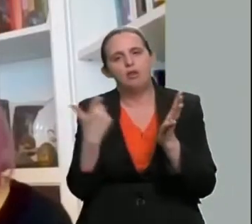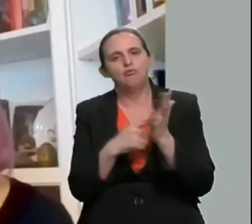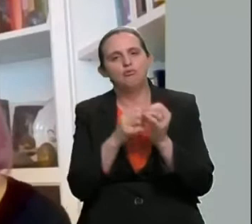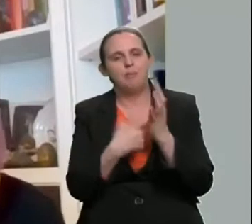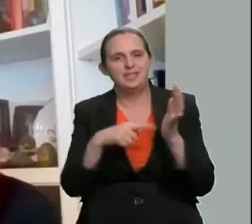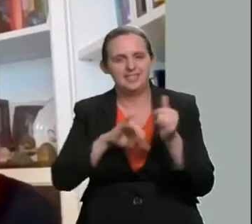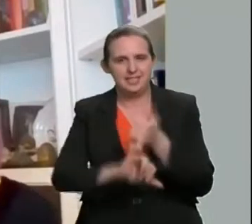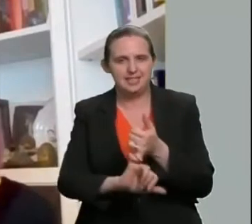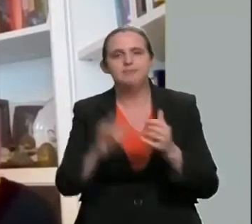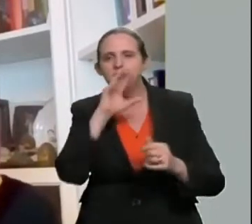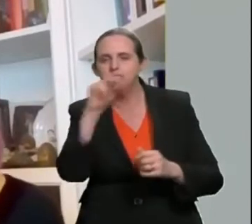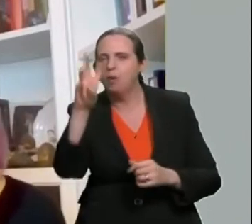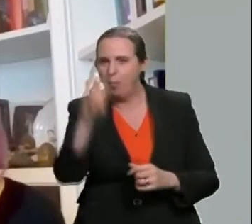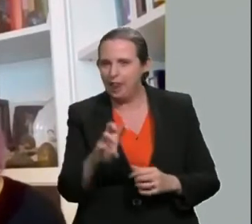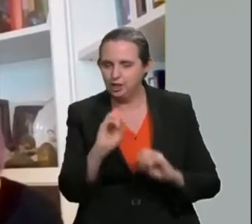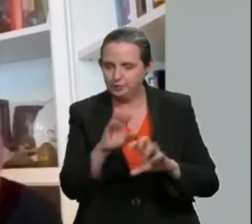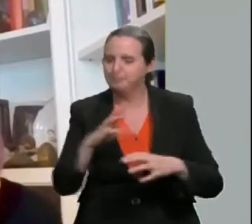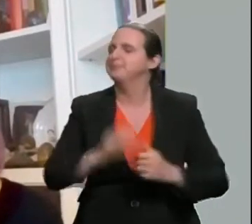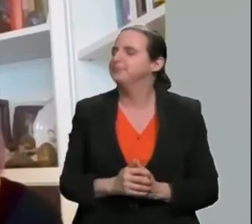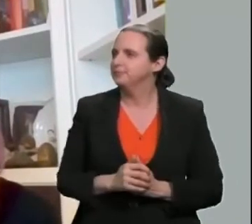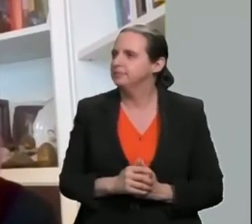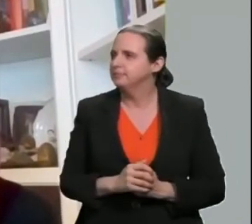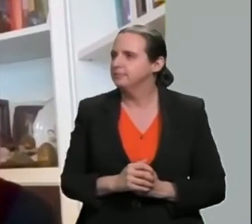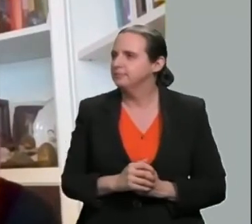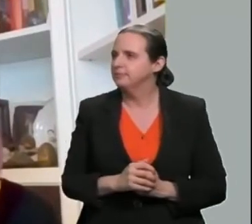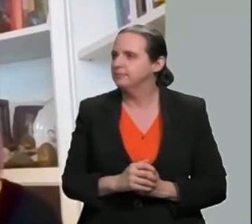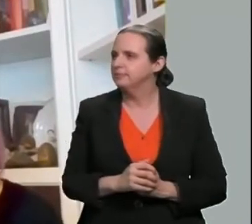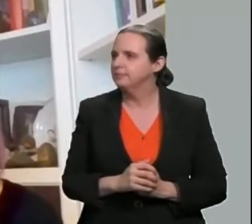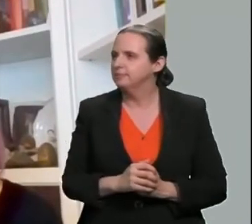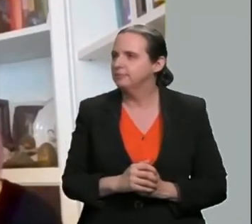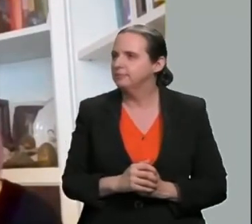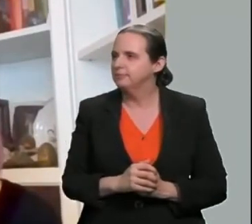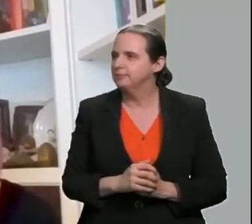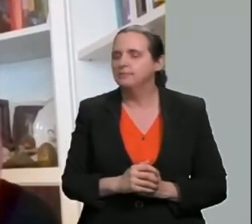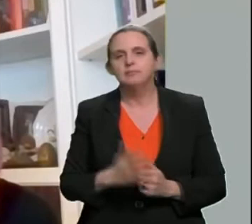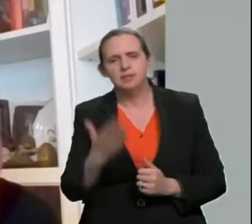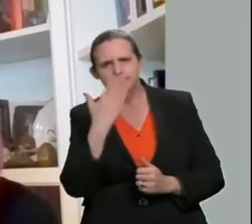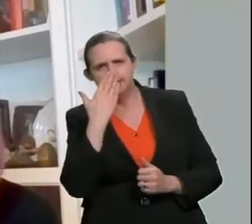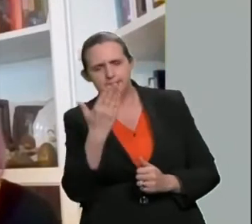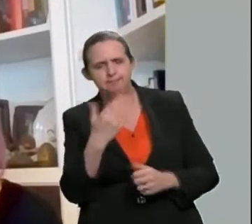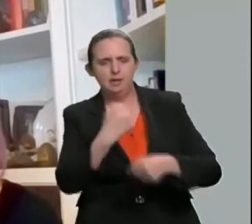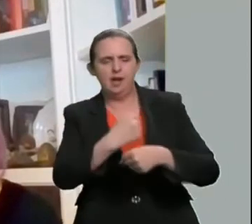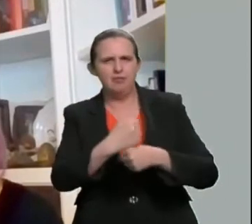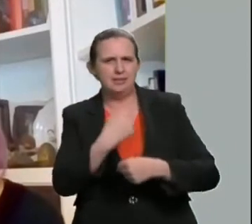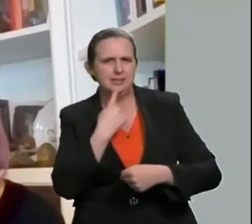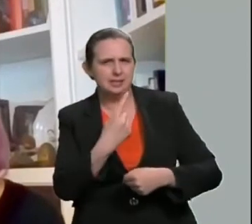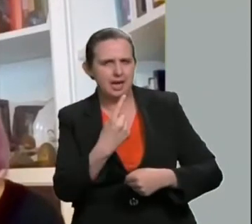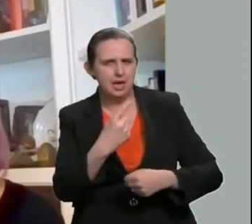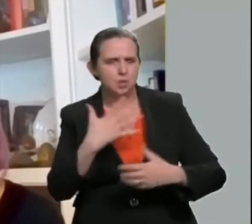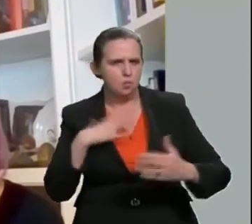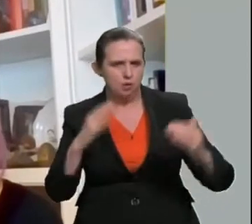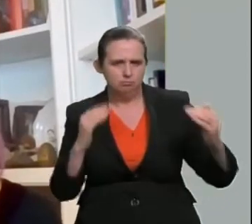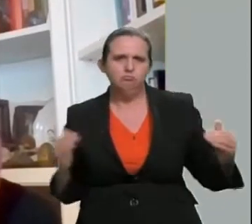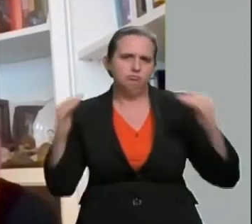Diolch yn fawr iawn, Lefarydd. We've just heard the government claims to have a levelling up agenda, underpinned by a research